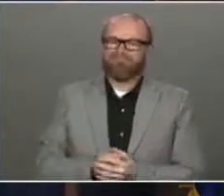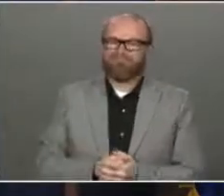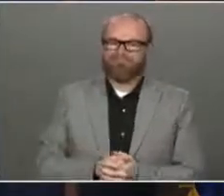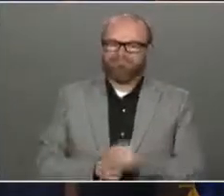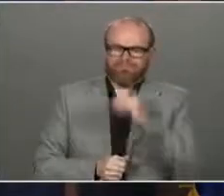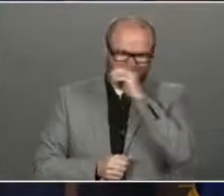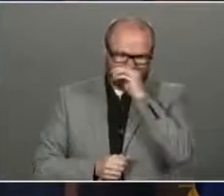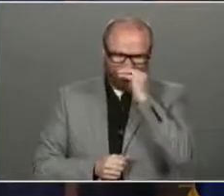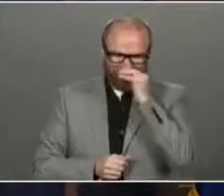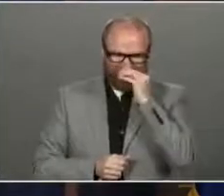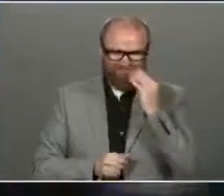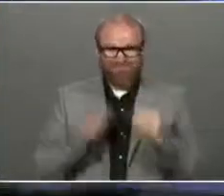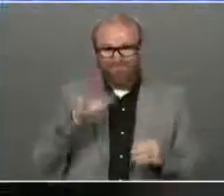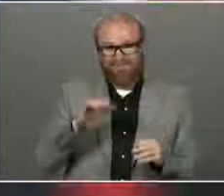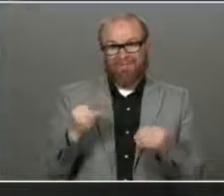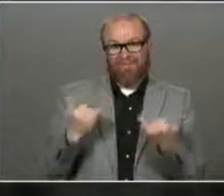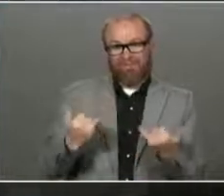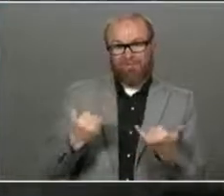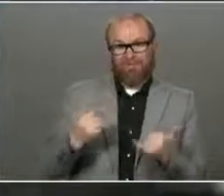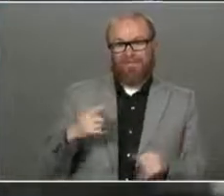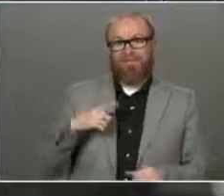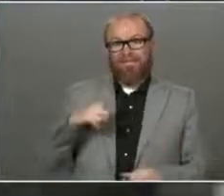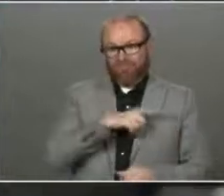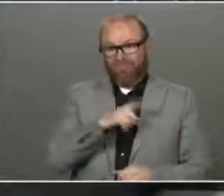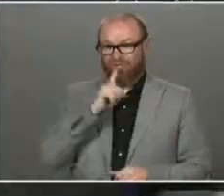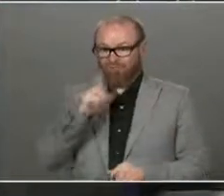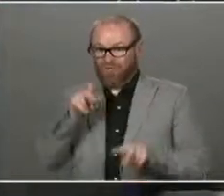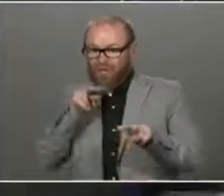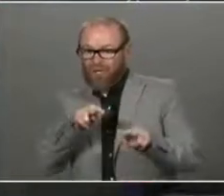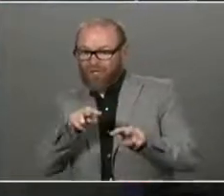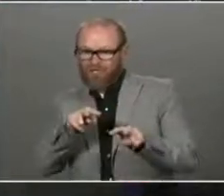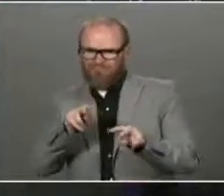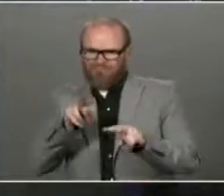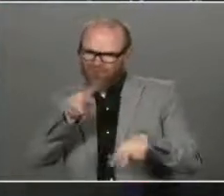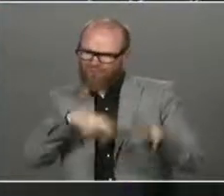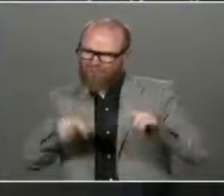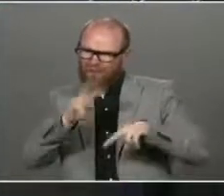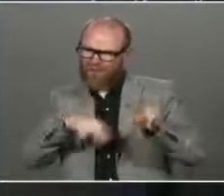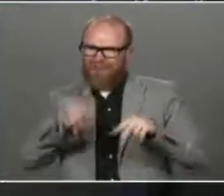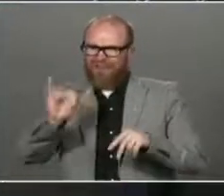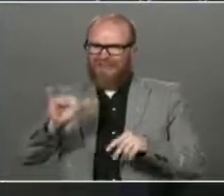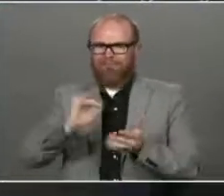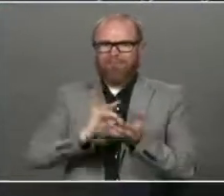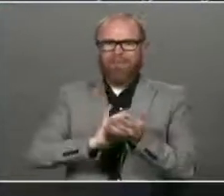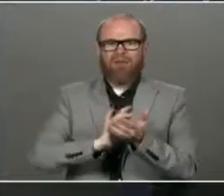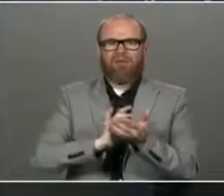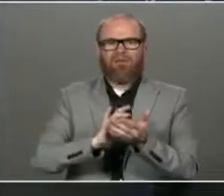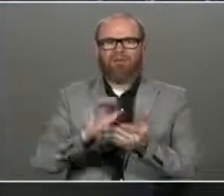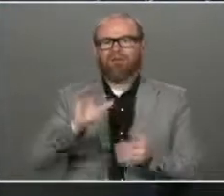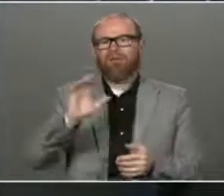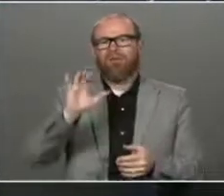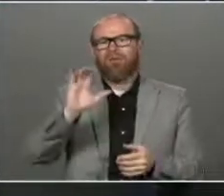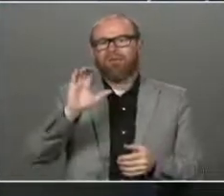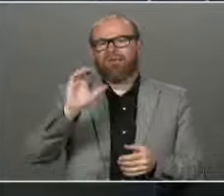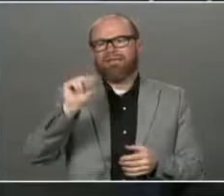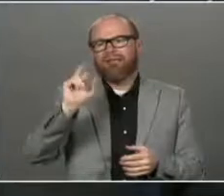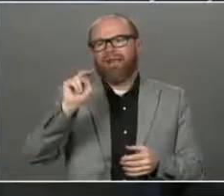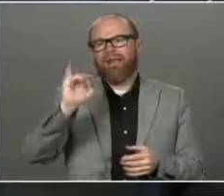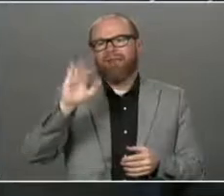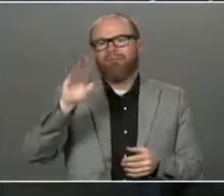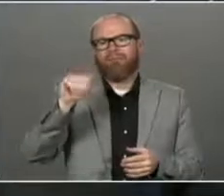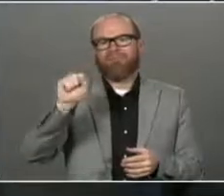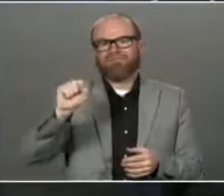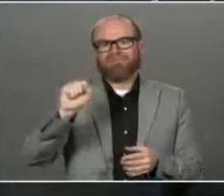in other states. At this point, though, the legislature is looking at reevaluating the medical cannabis program. They've created a commission which you signed into law allowing